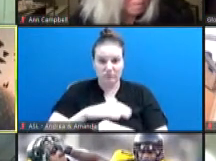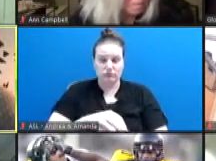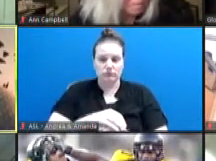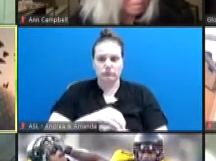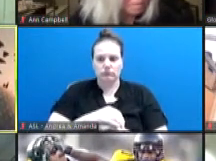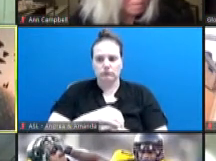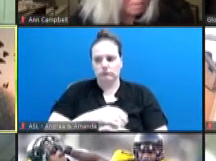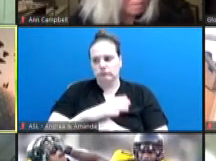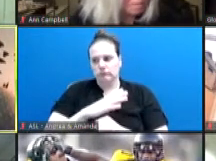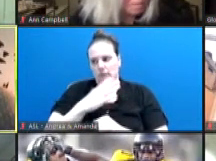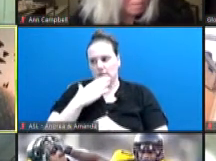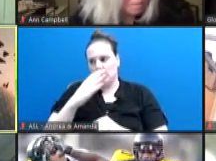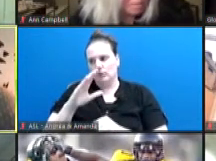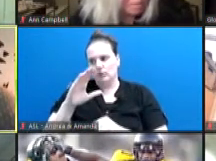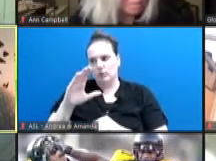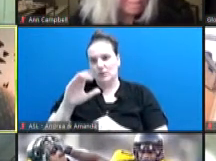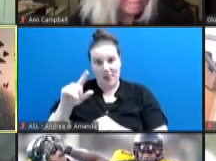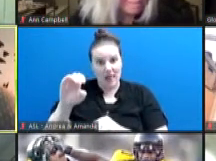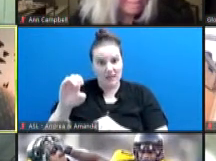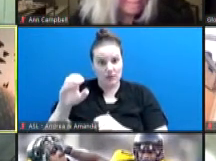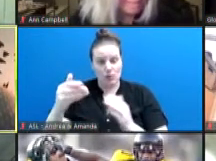you. And Celeste, welcome.